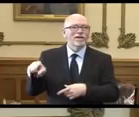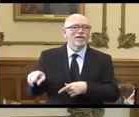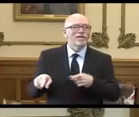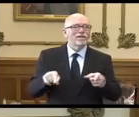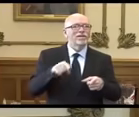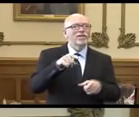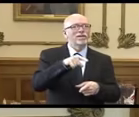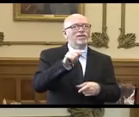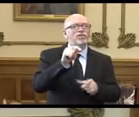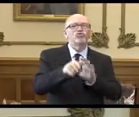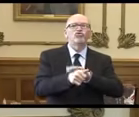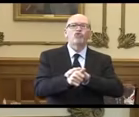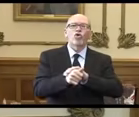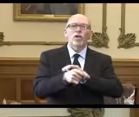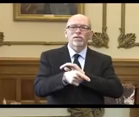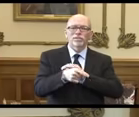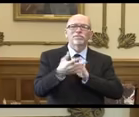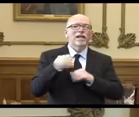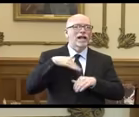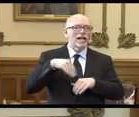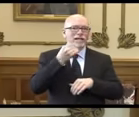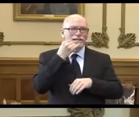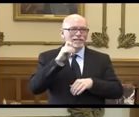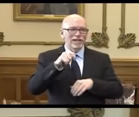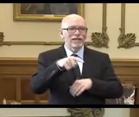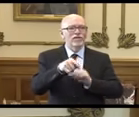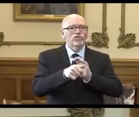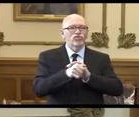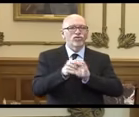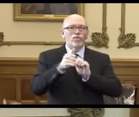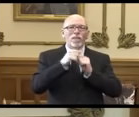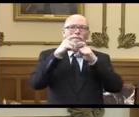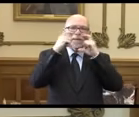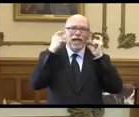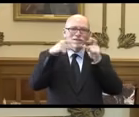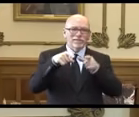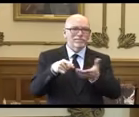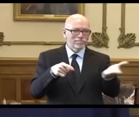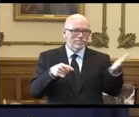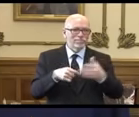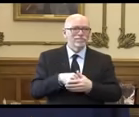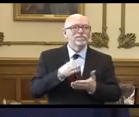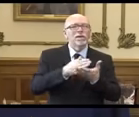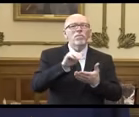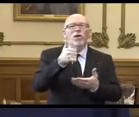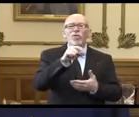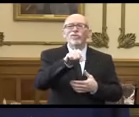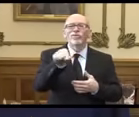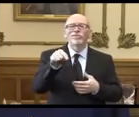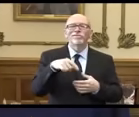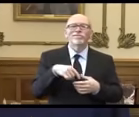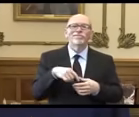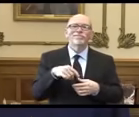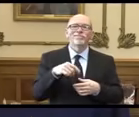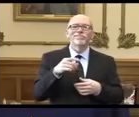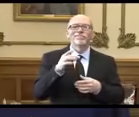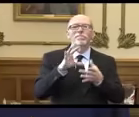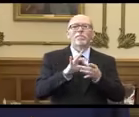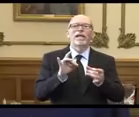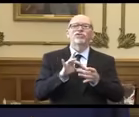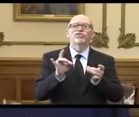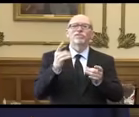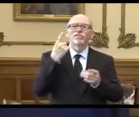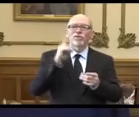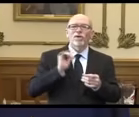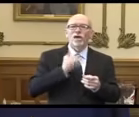I guess, turtles. I have not tried them, I promise. Turtles and masks. And some other messages